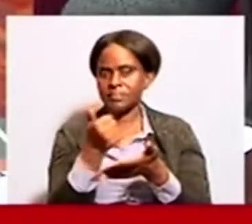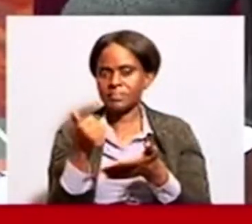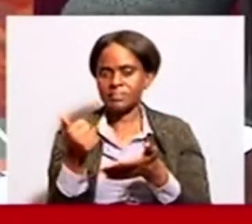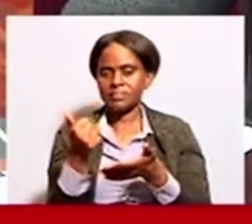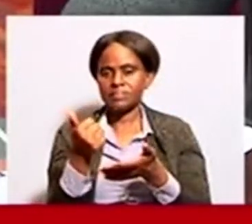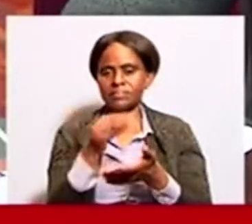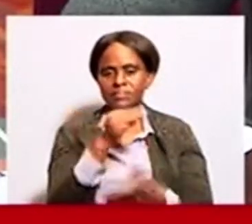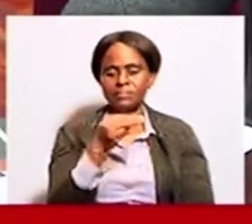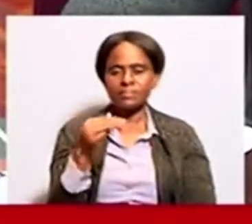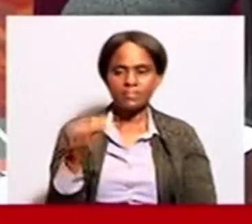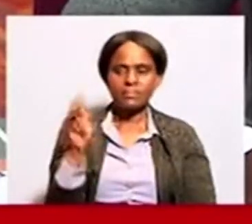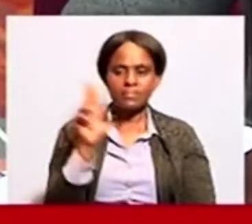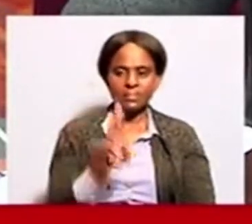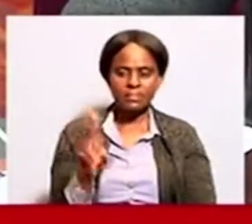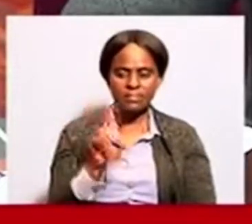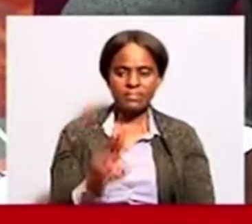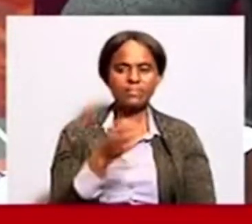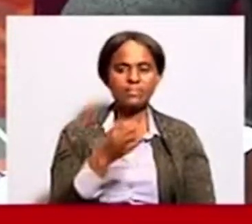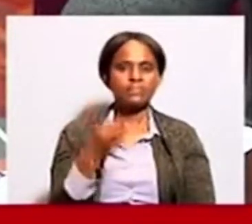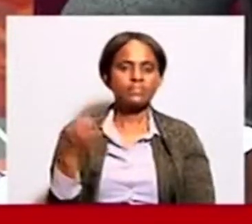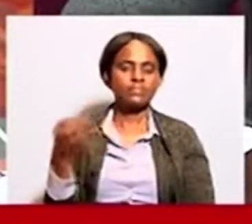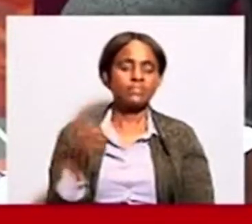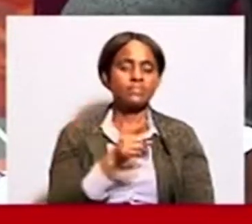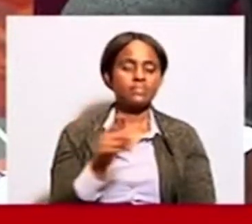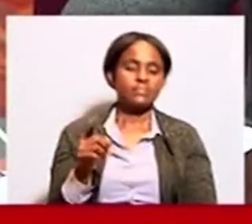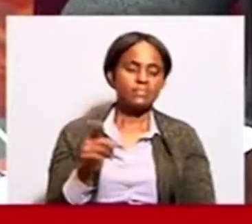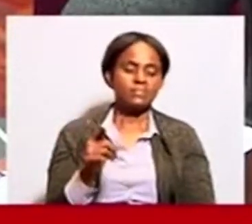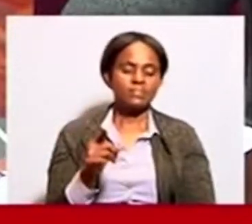other materials using our equipment.